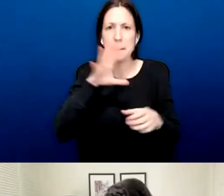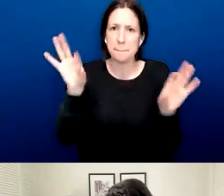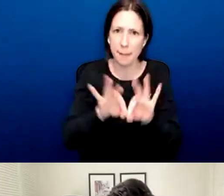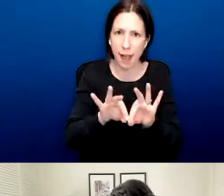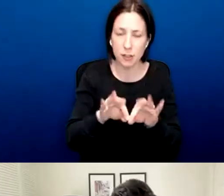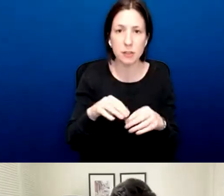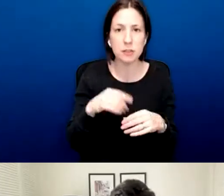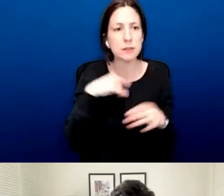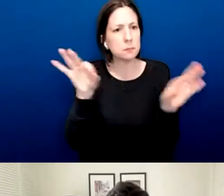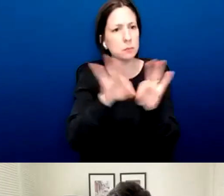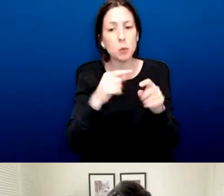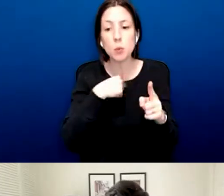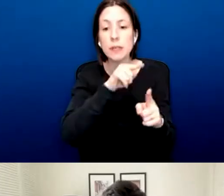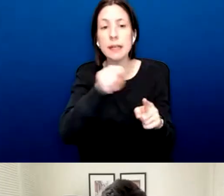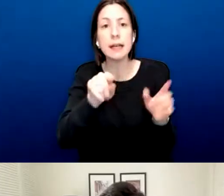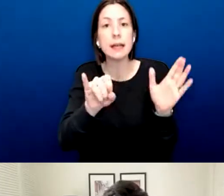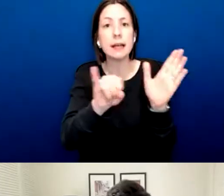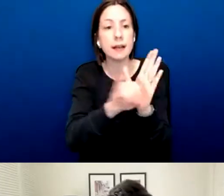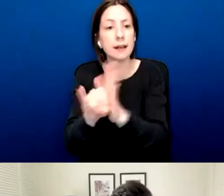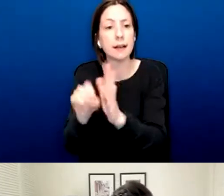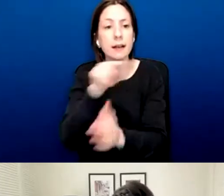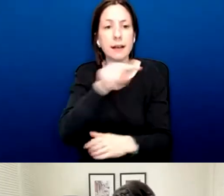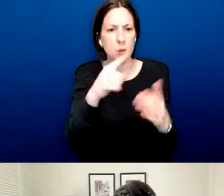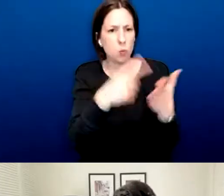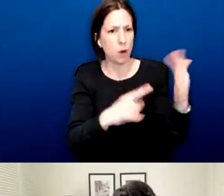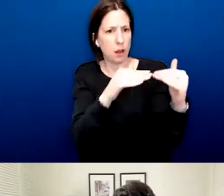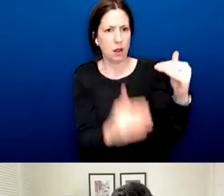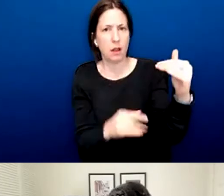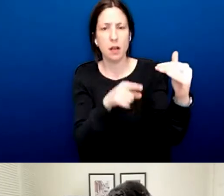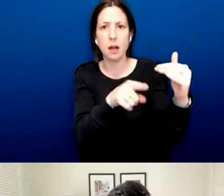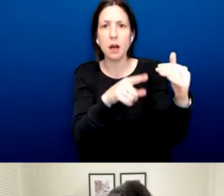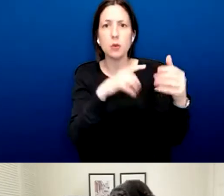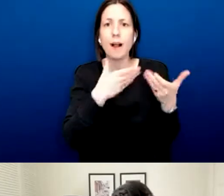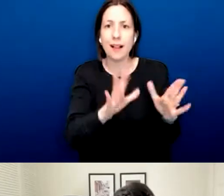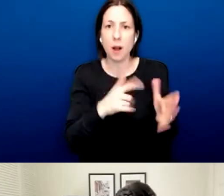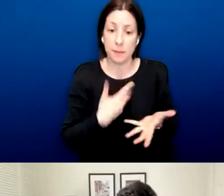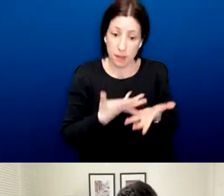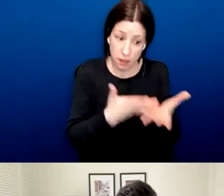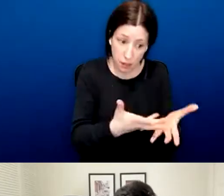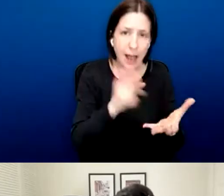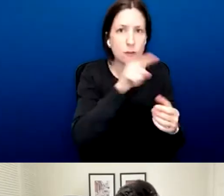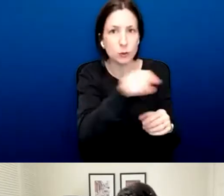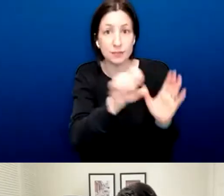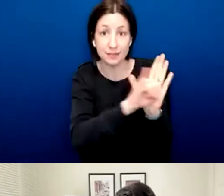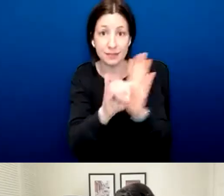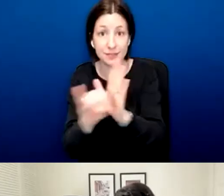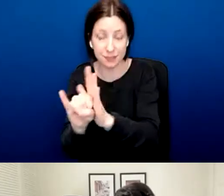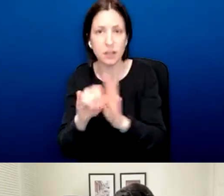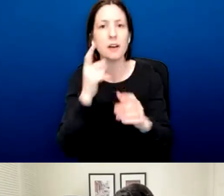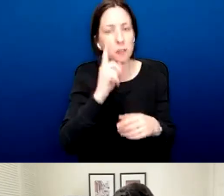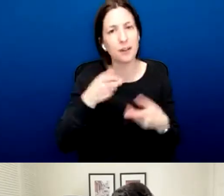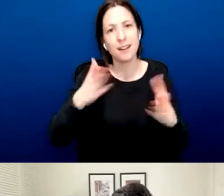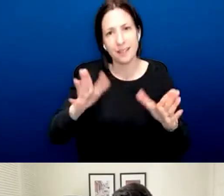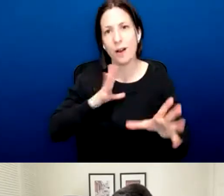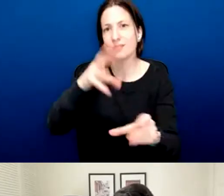name ourselves also matter if we actually want inclusion. So this idea of scholarly activism in pursuit of racial